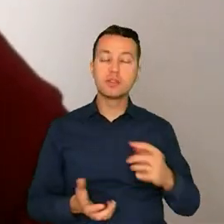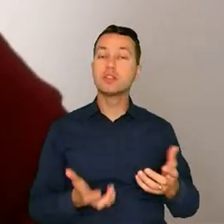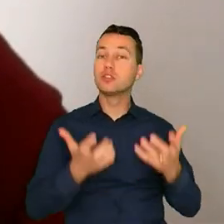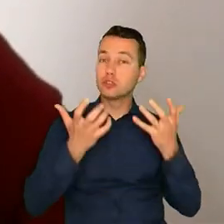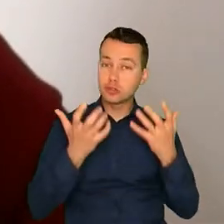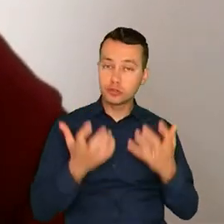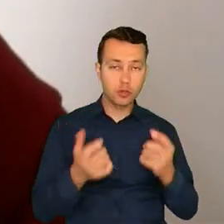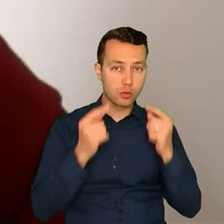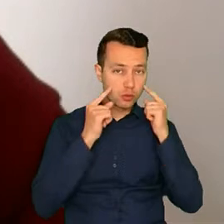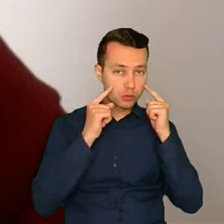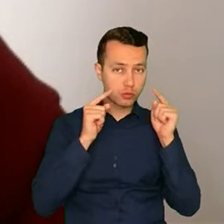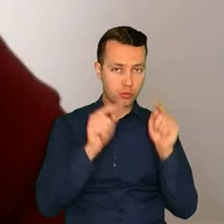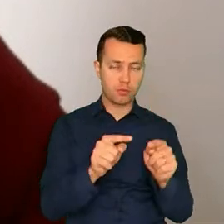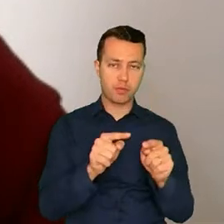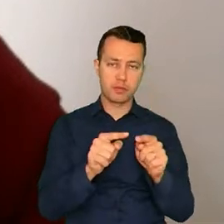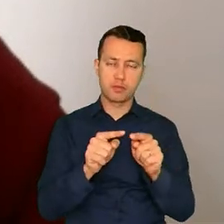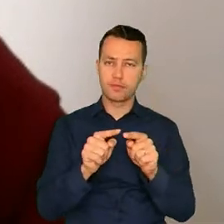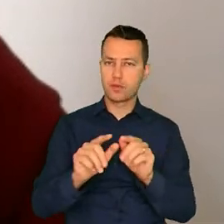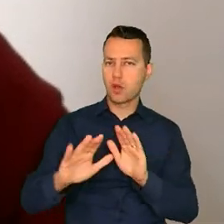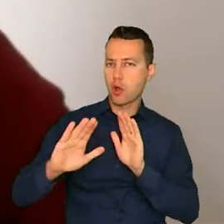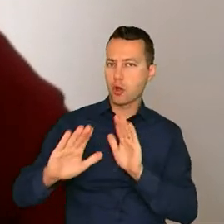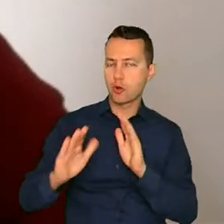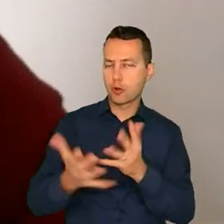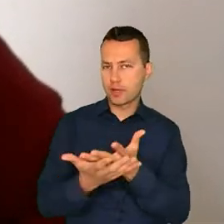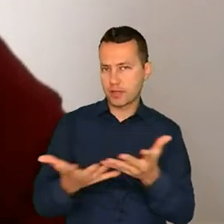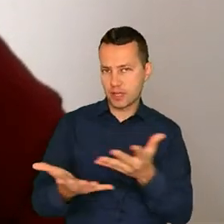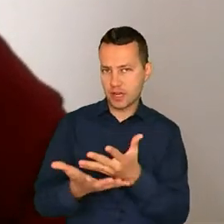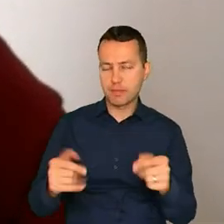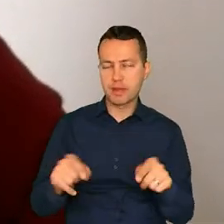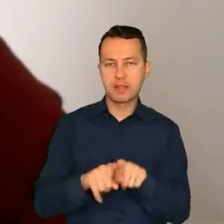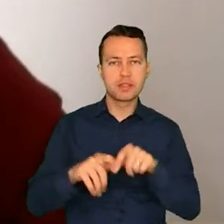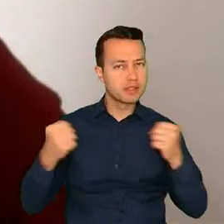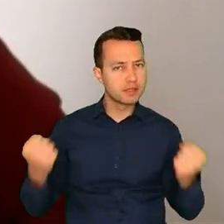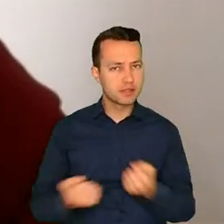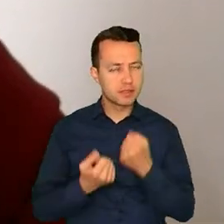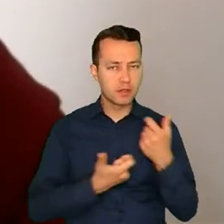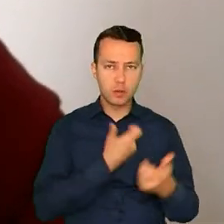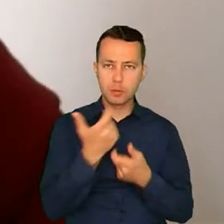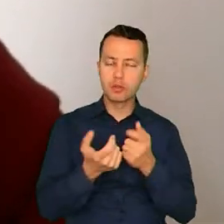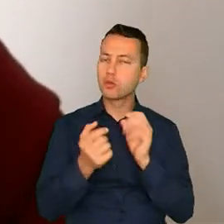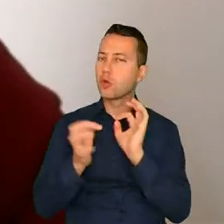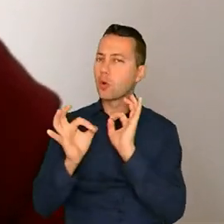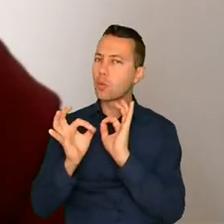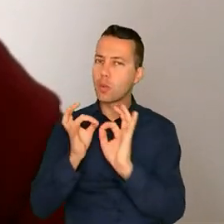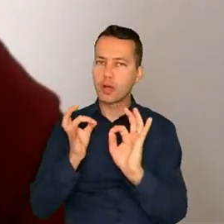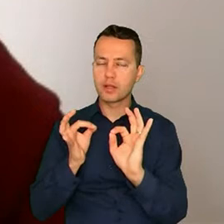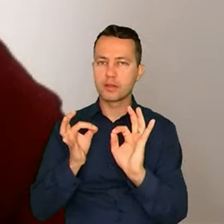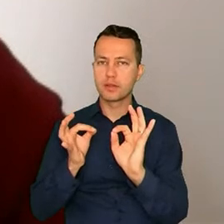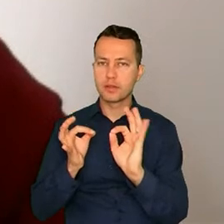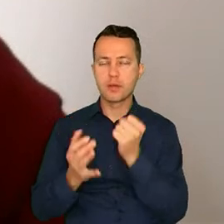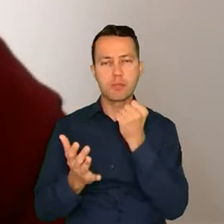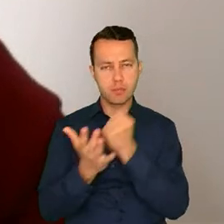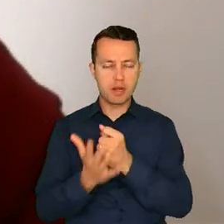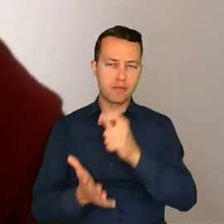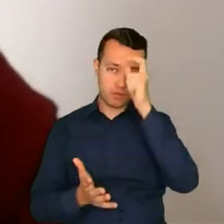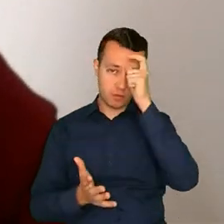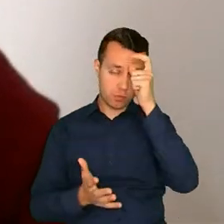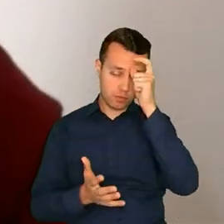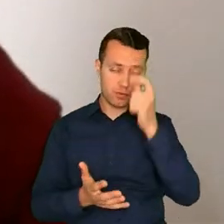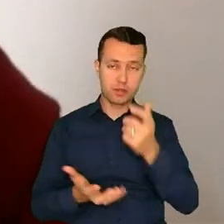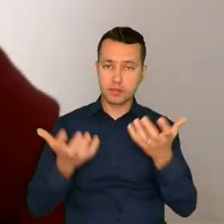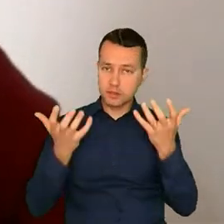So there are positive benefits as well above and beyond just the risk management.